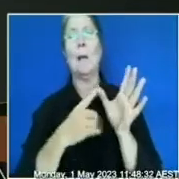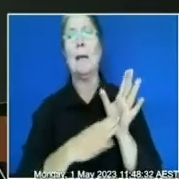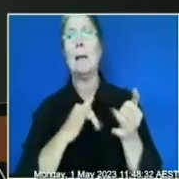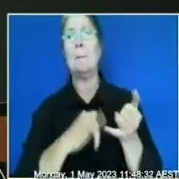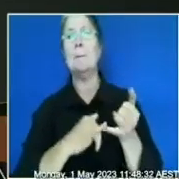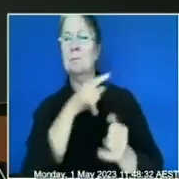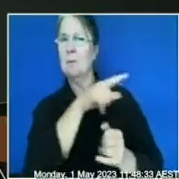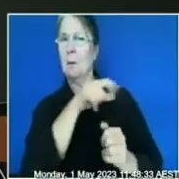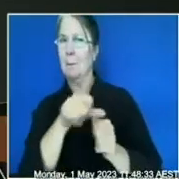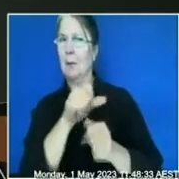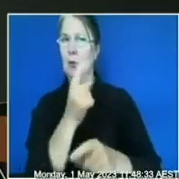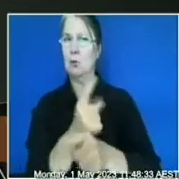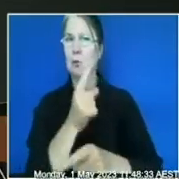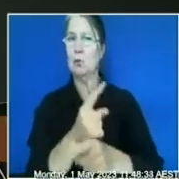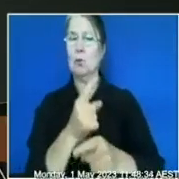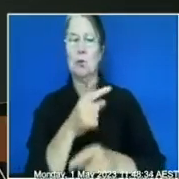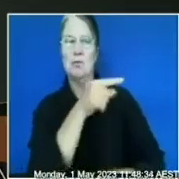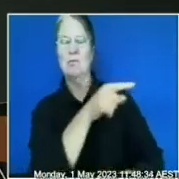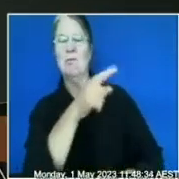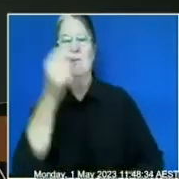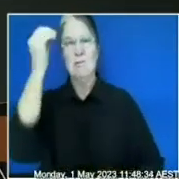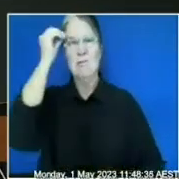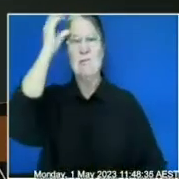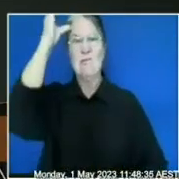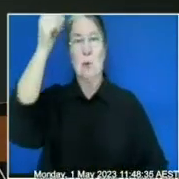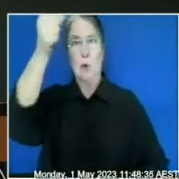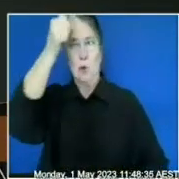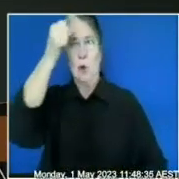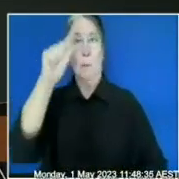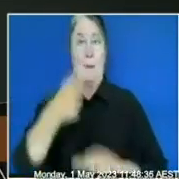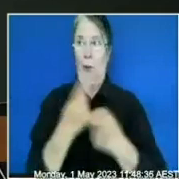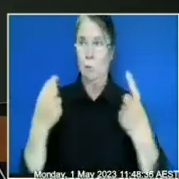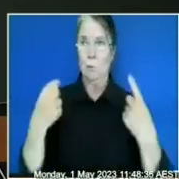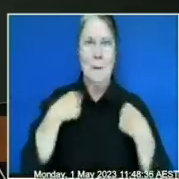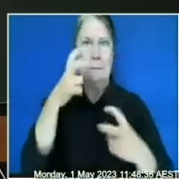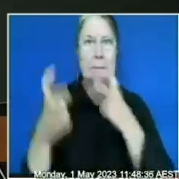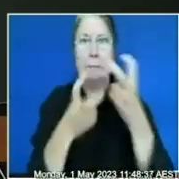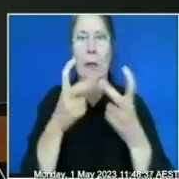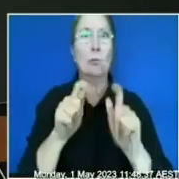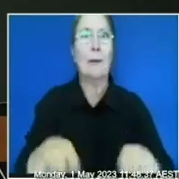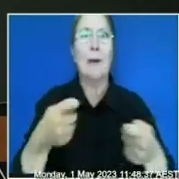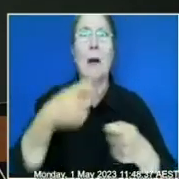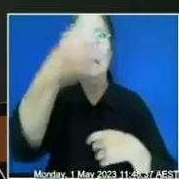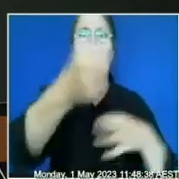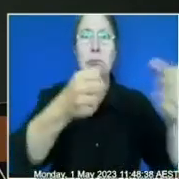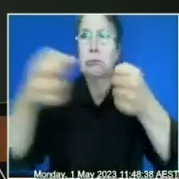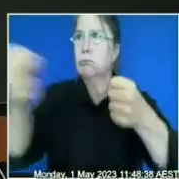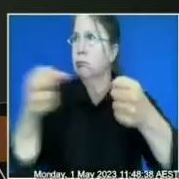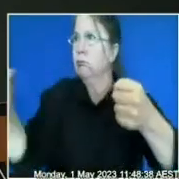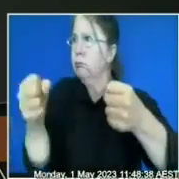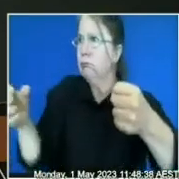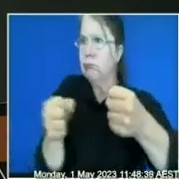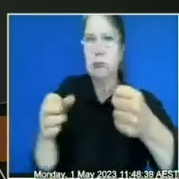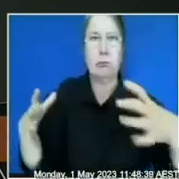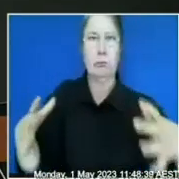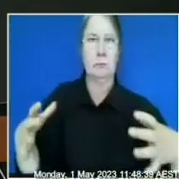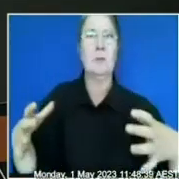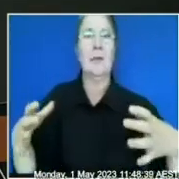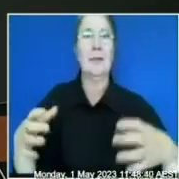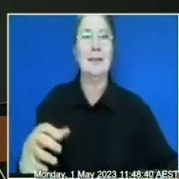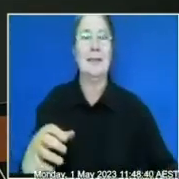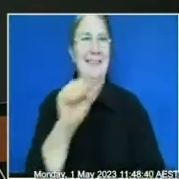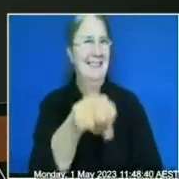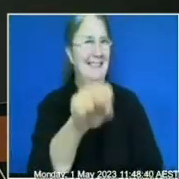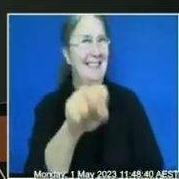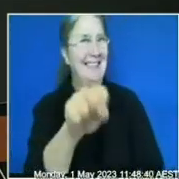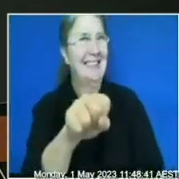to go and police or the ambulance have this way that they're not ready for